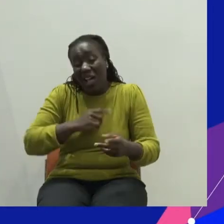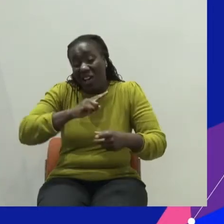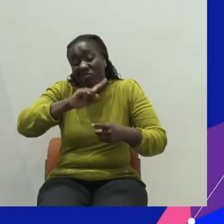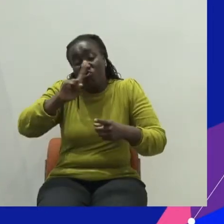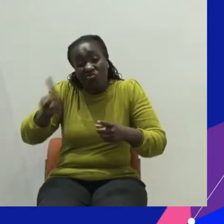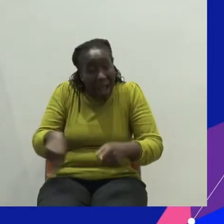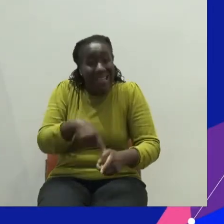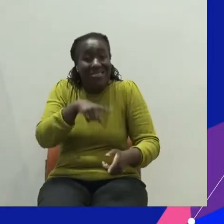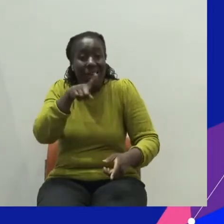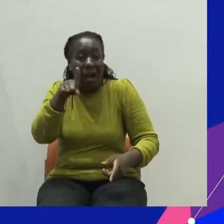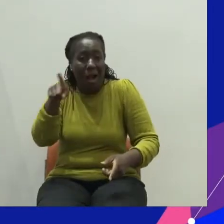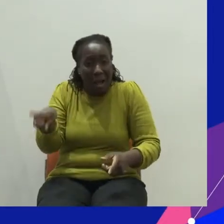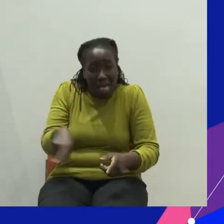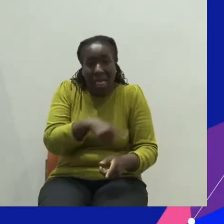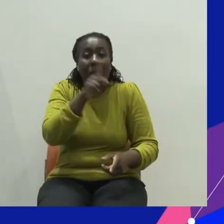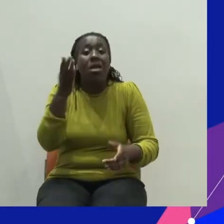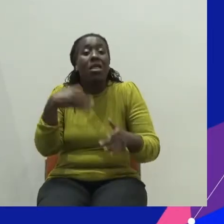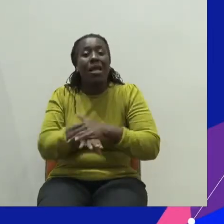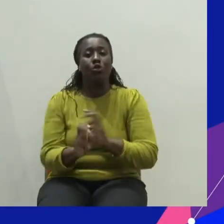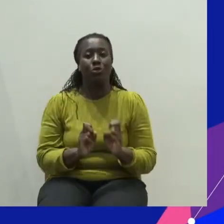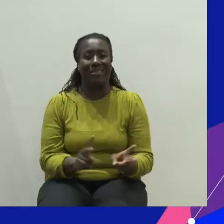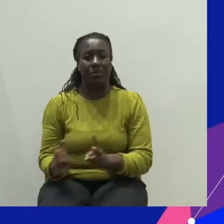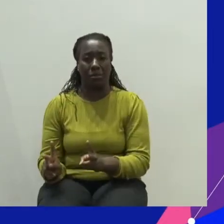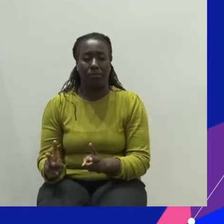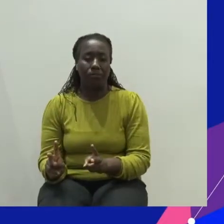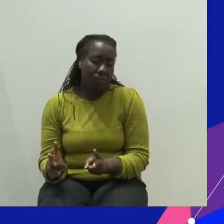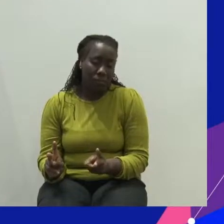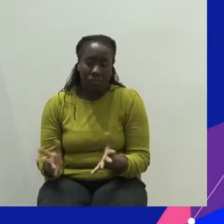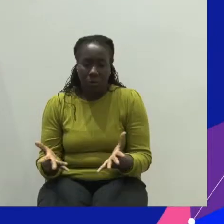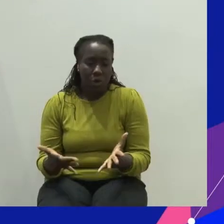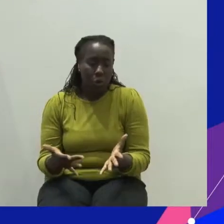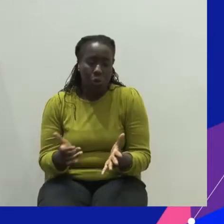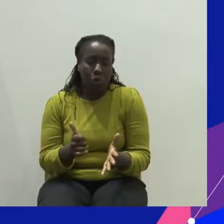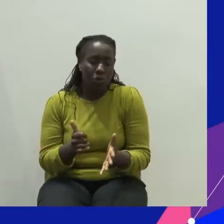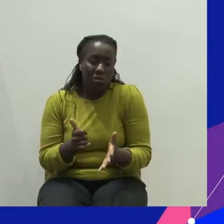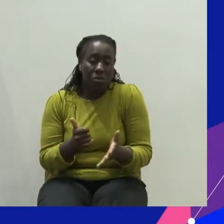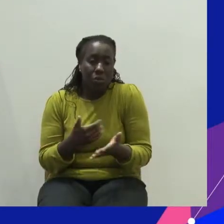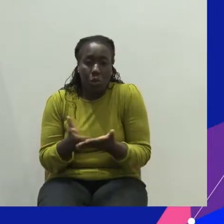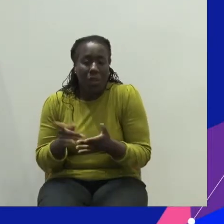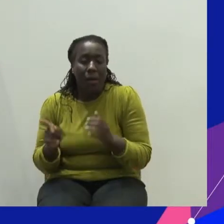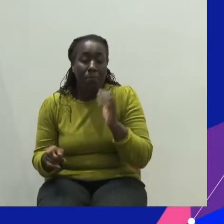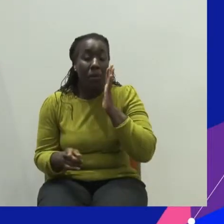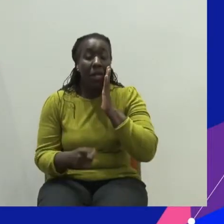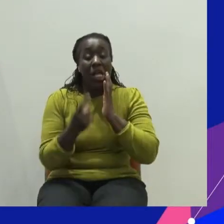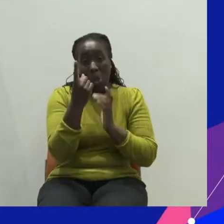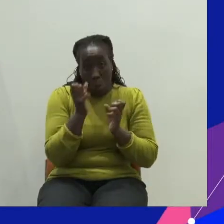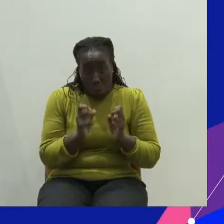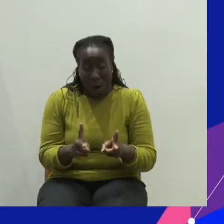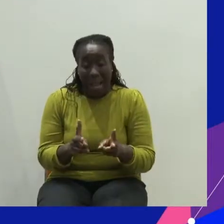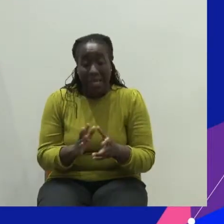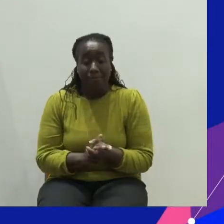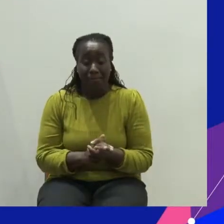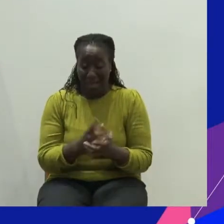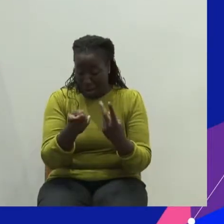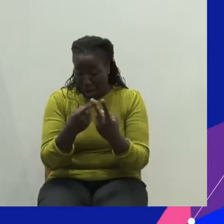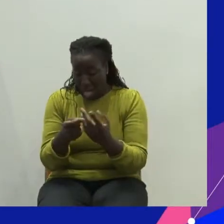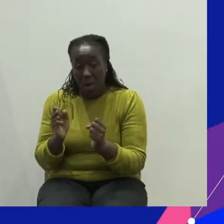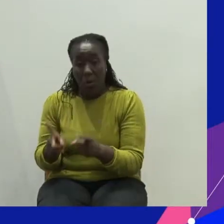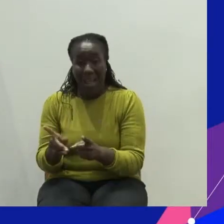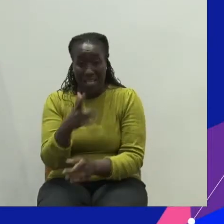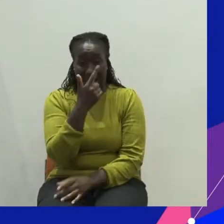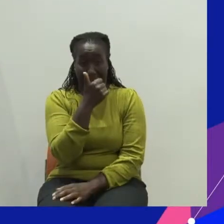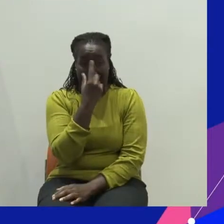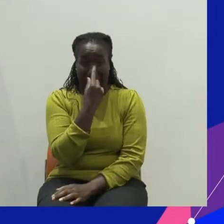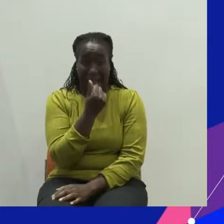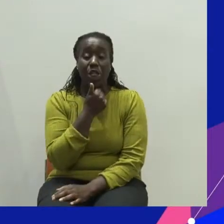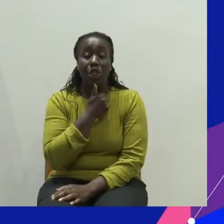it back to the system if you need in order to deal with that. So one aspect of the waste, there are other ways that you can use it